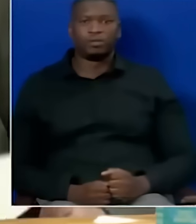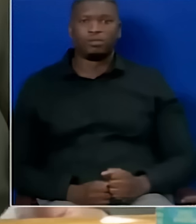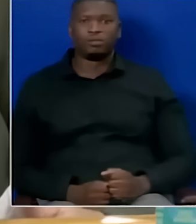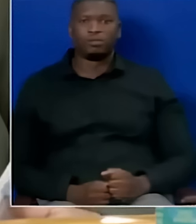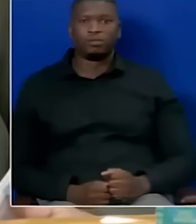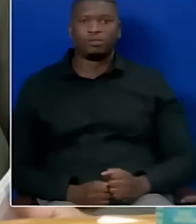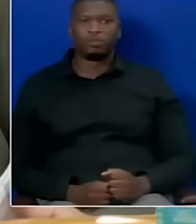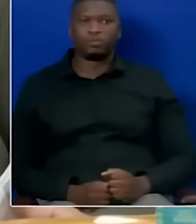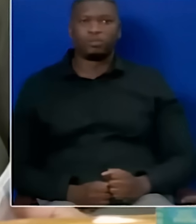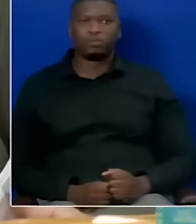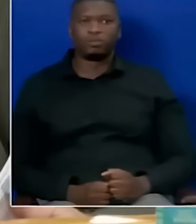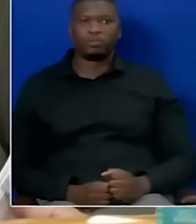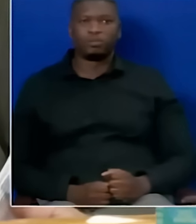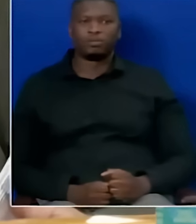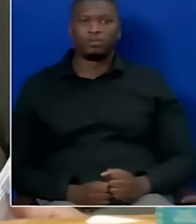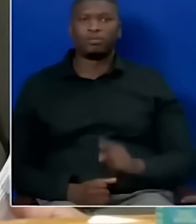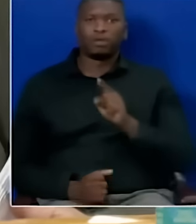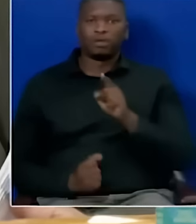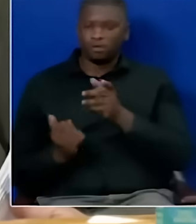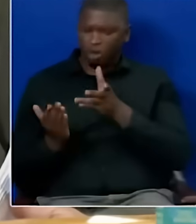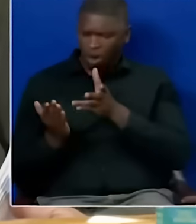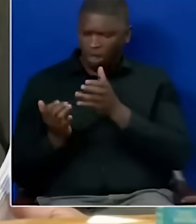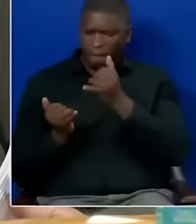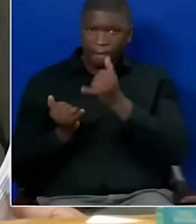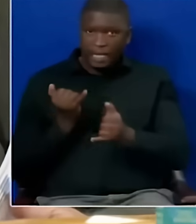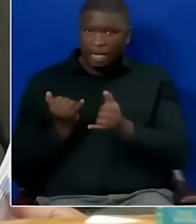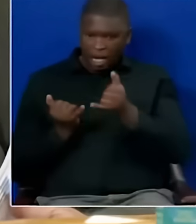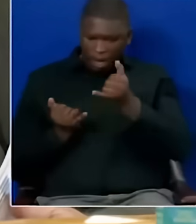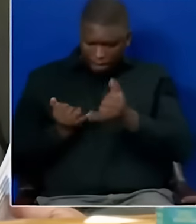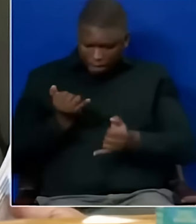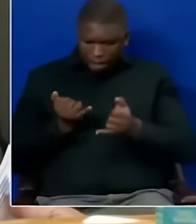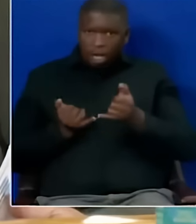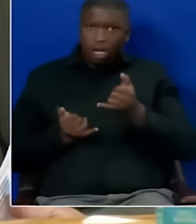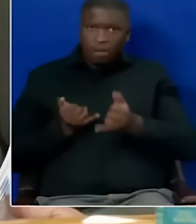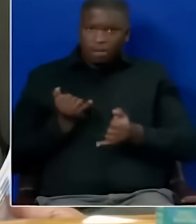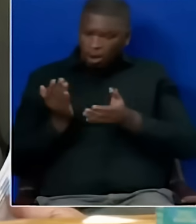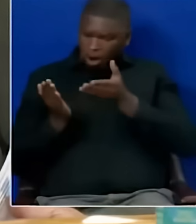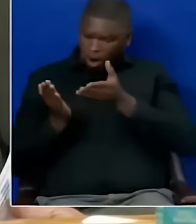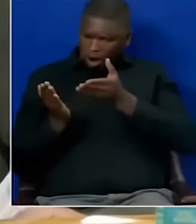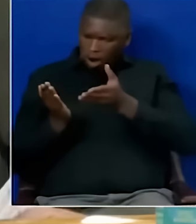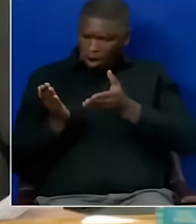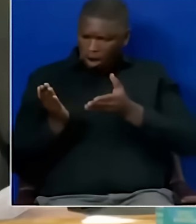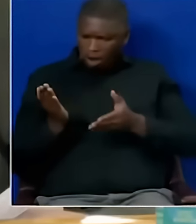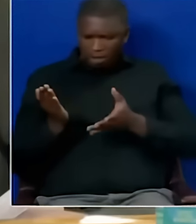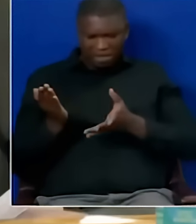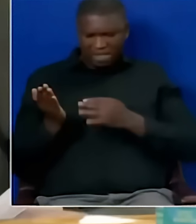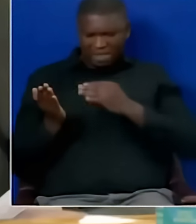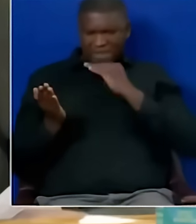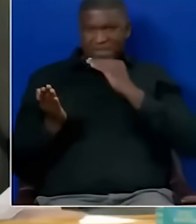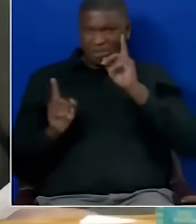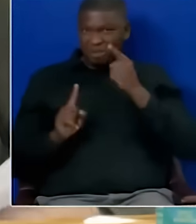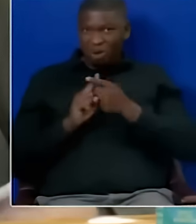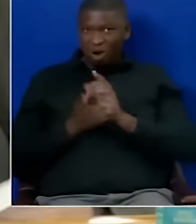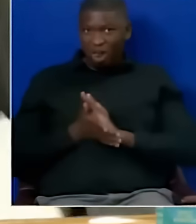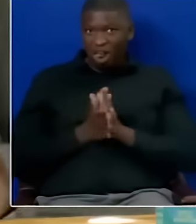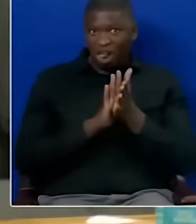None of those mistakes strike me as evidence of sabotage, but there is another mistake which may well be evidence